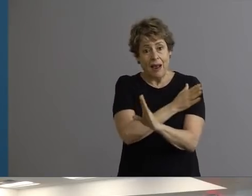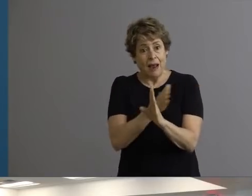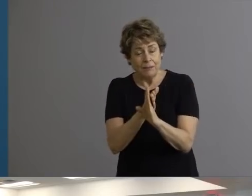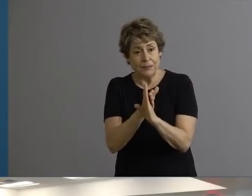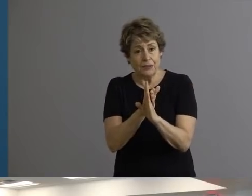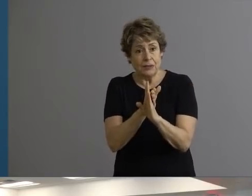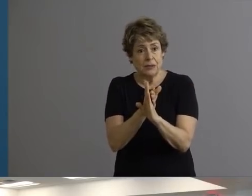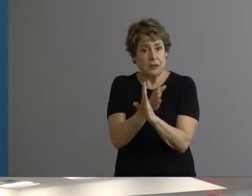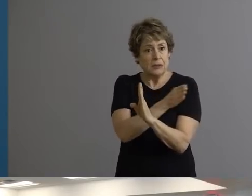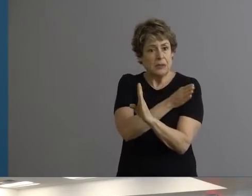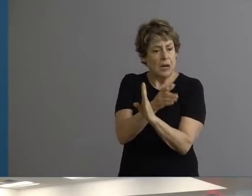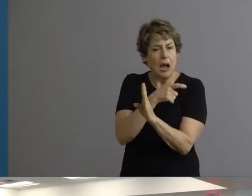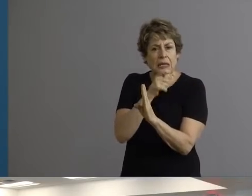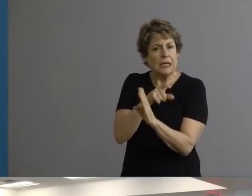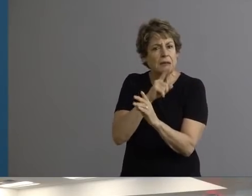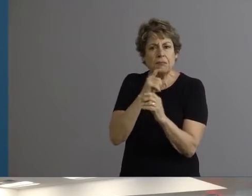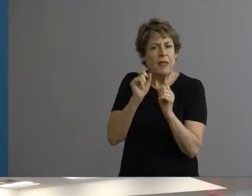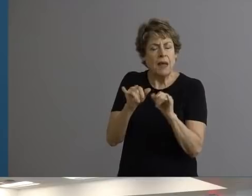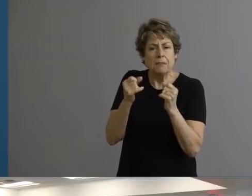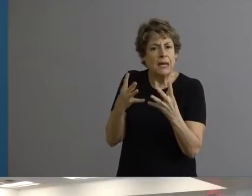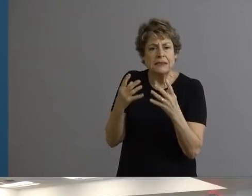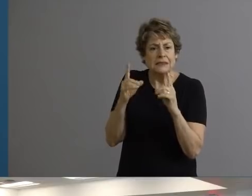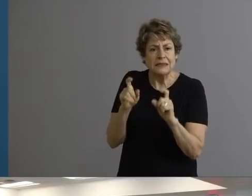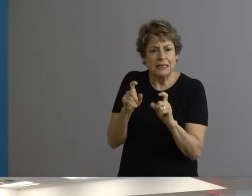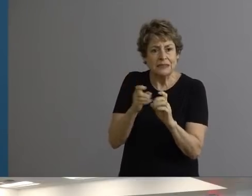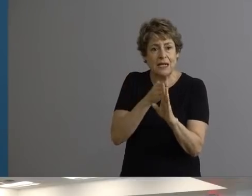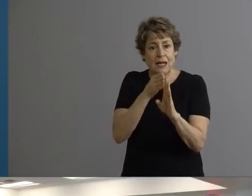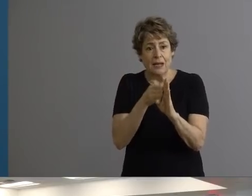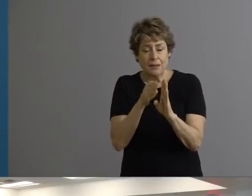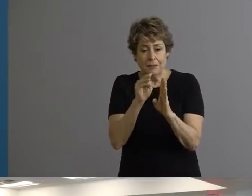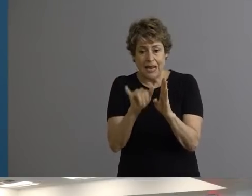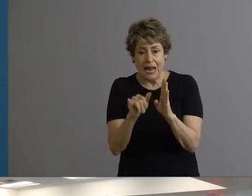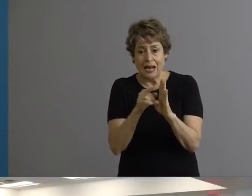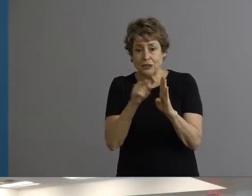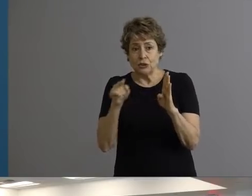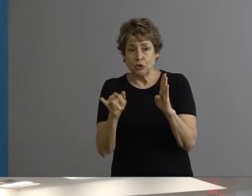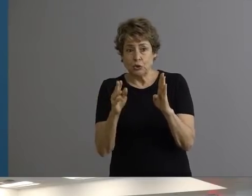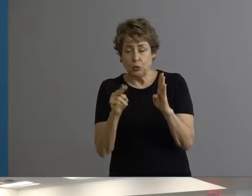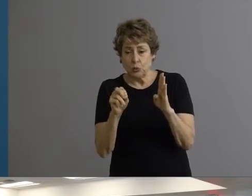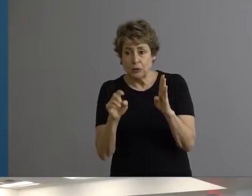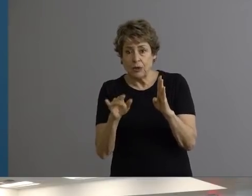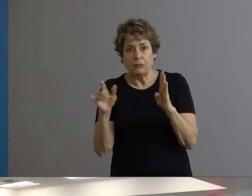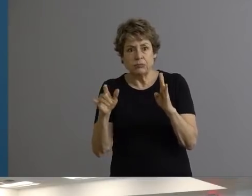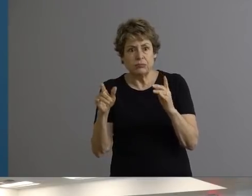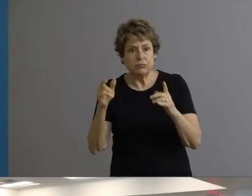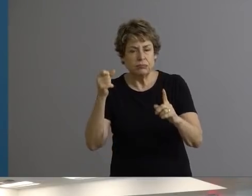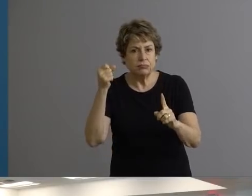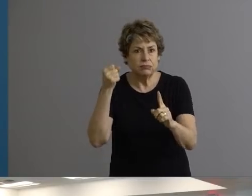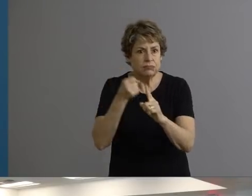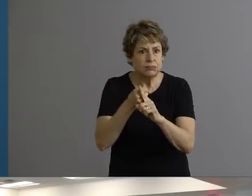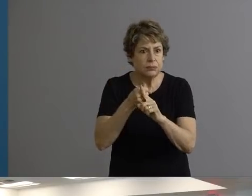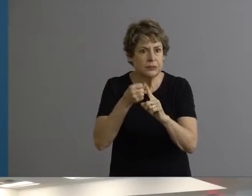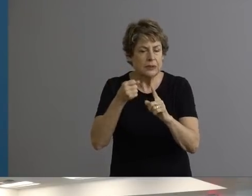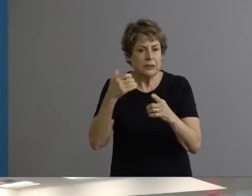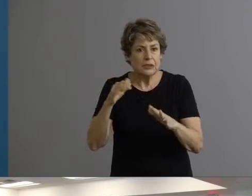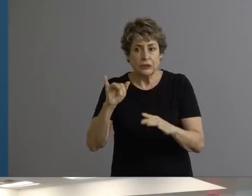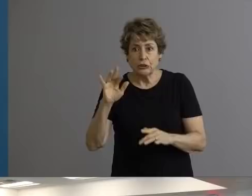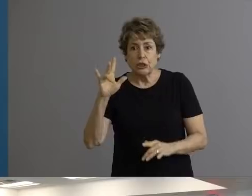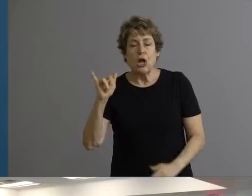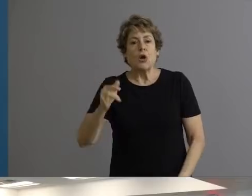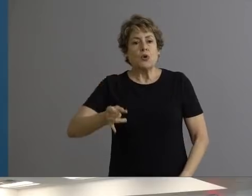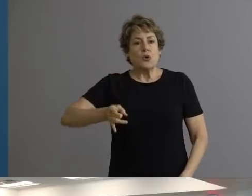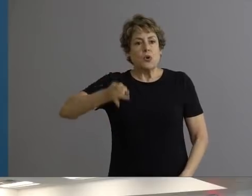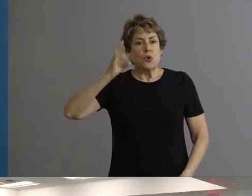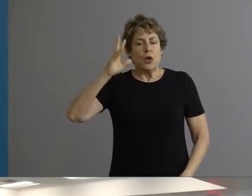of Arizona. 35,000 tests a day happening in July and 65,000 a day happening